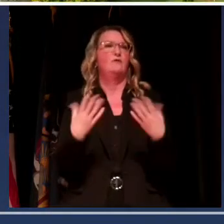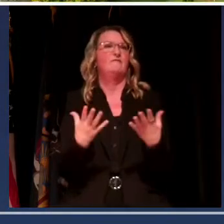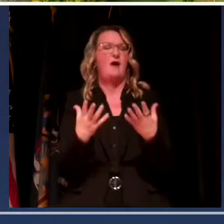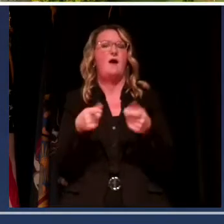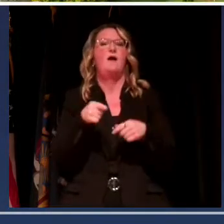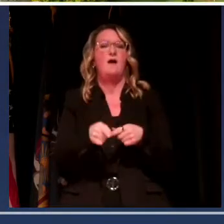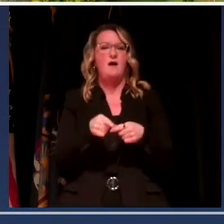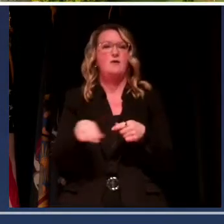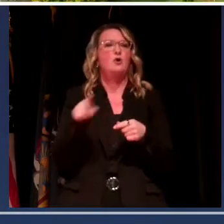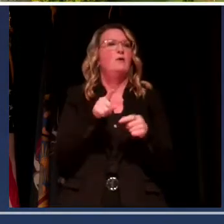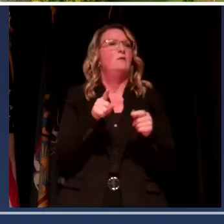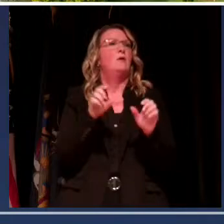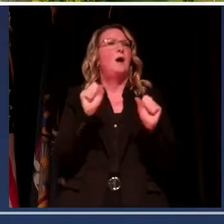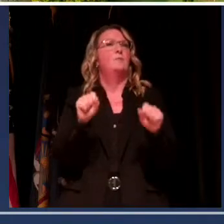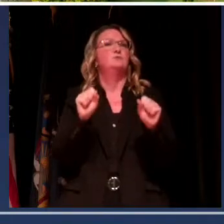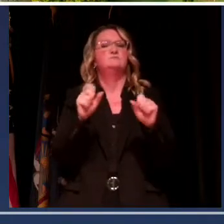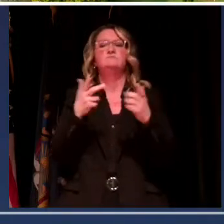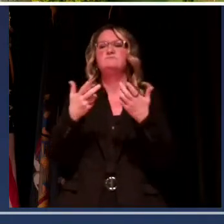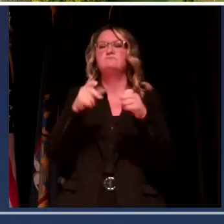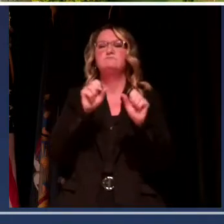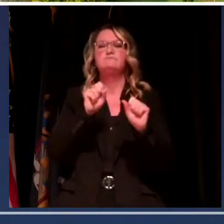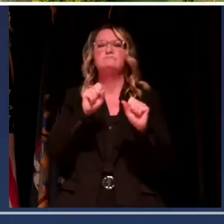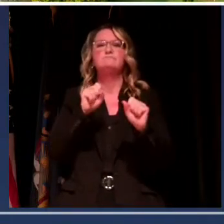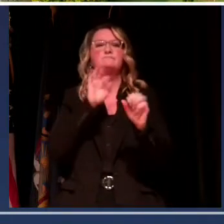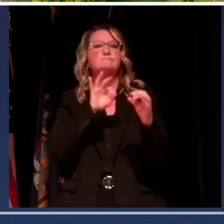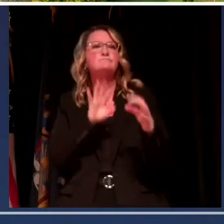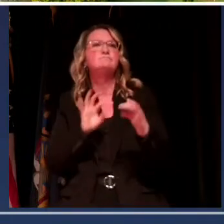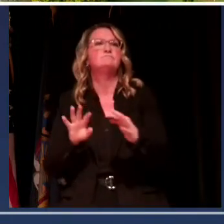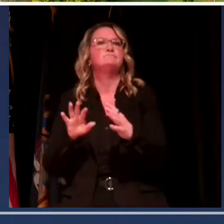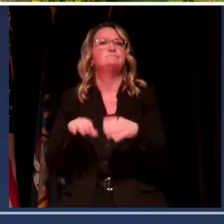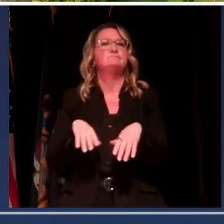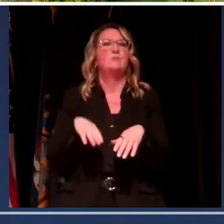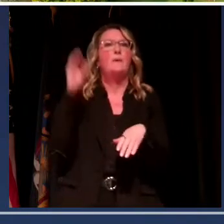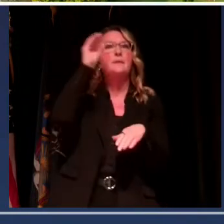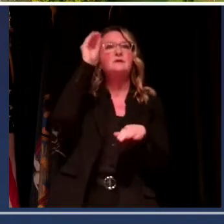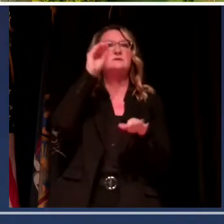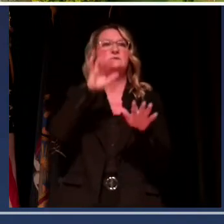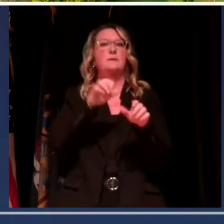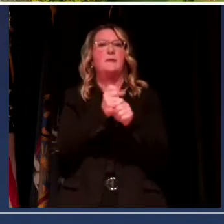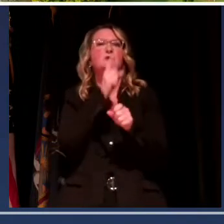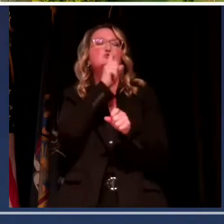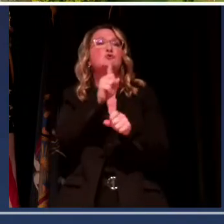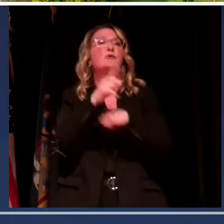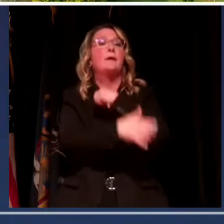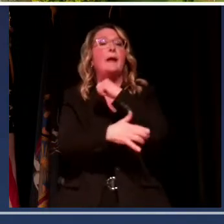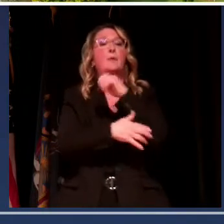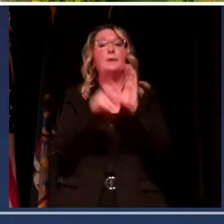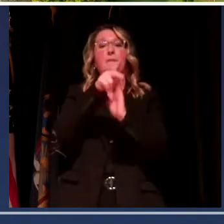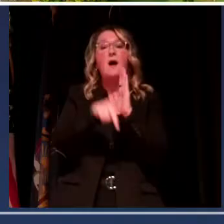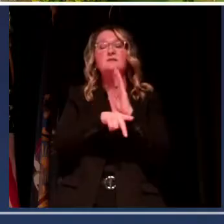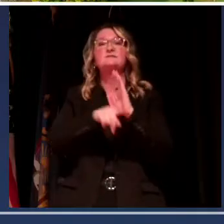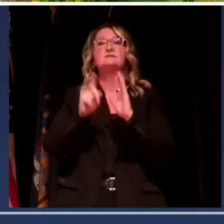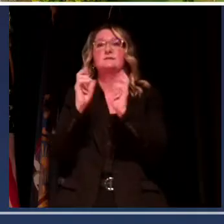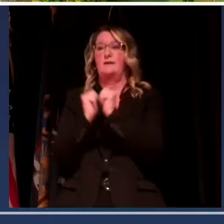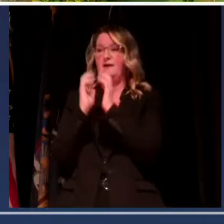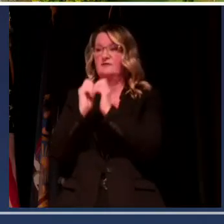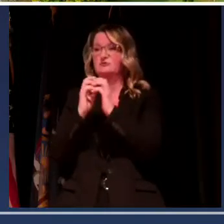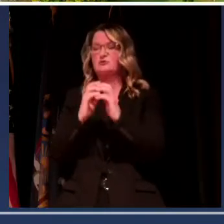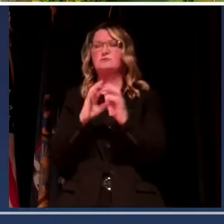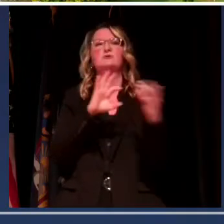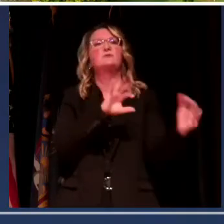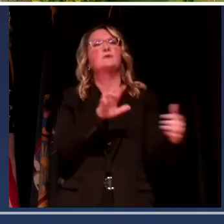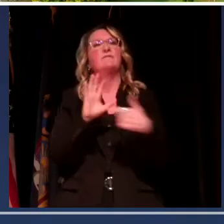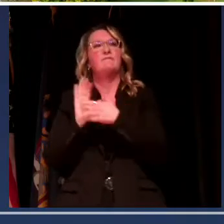residents to voice their needs and priorities, ensuring that county policies and initiatives reflect the community's